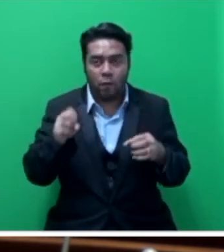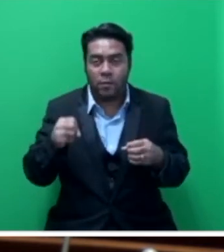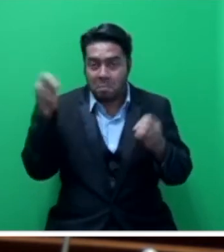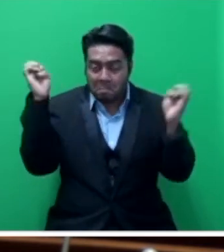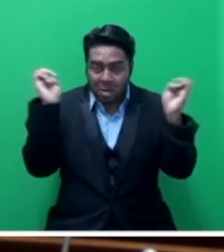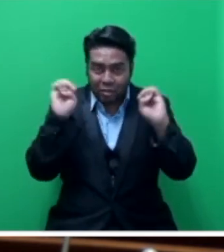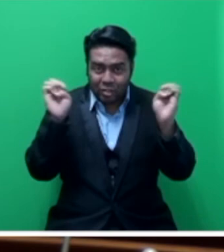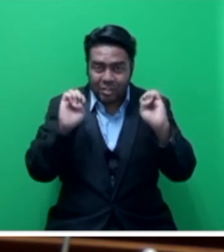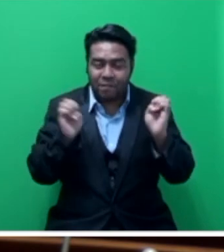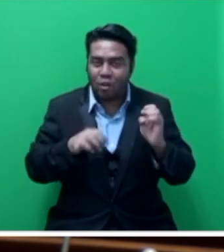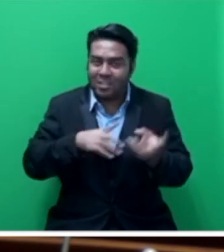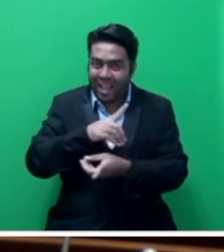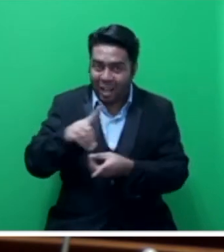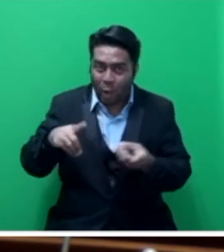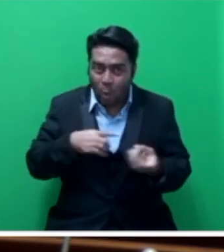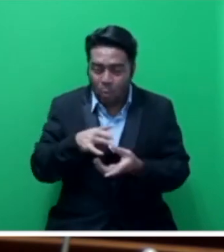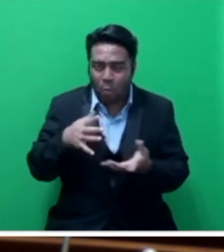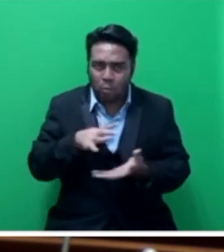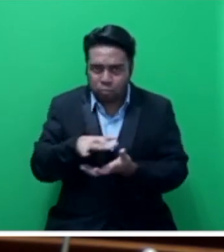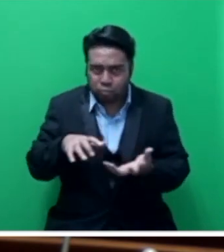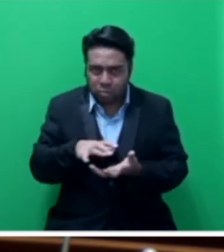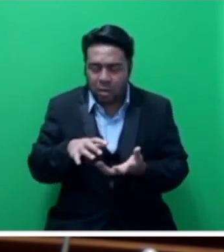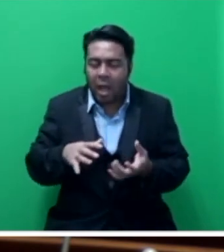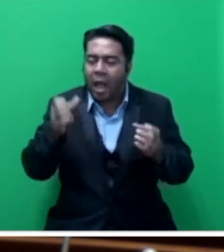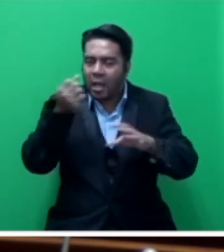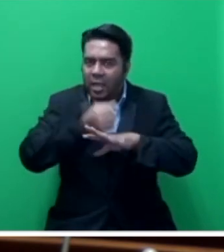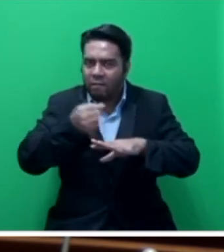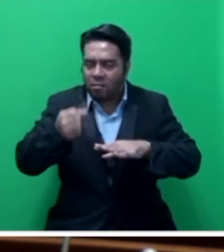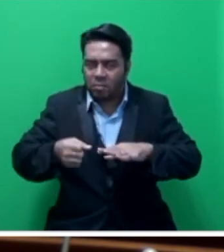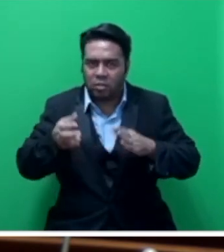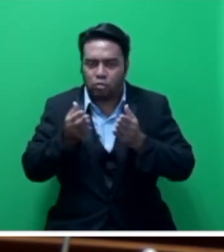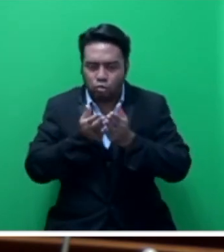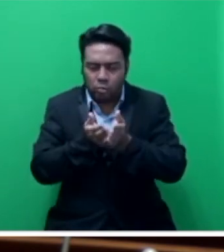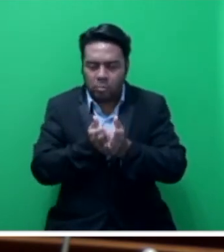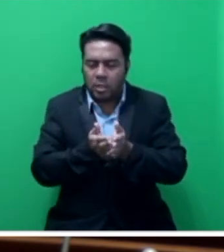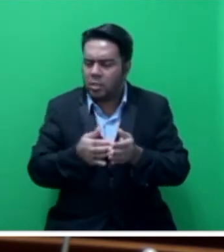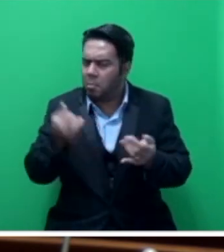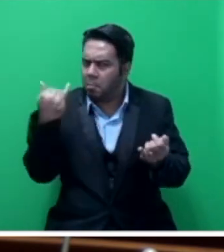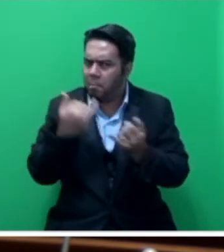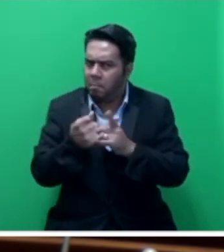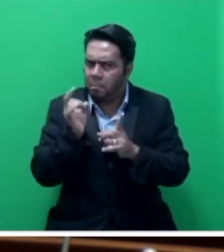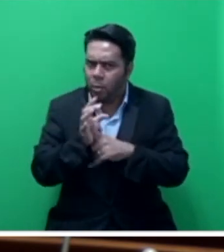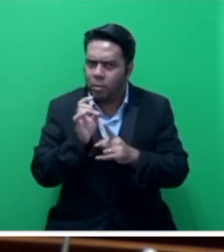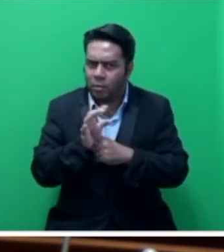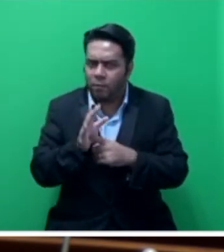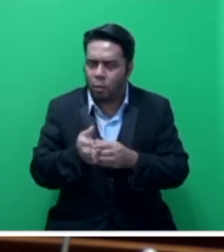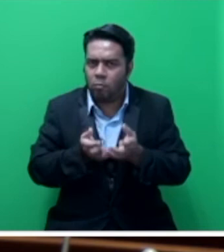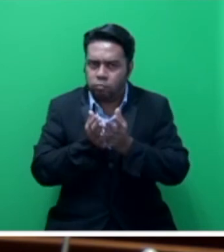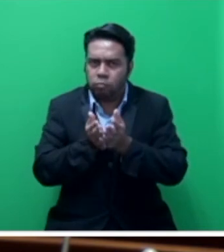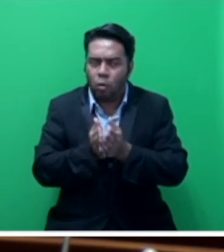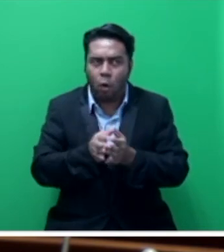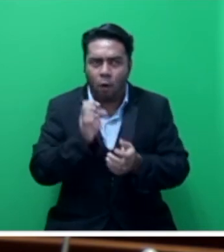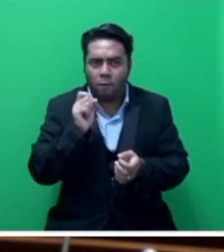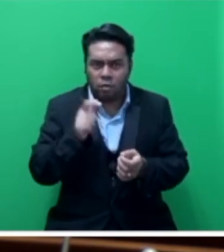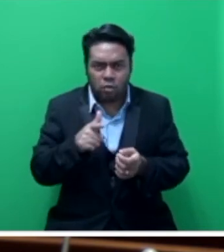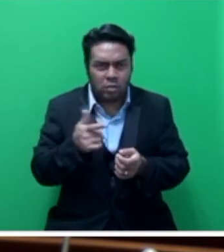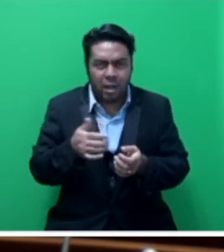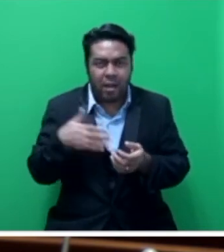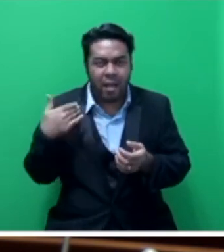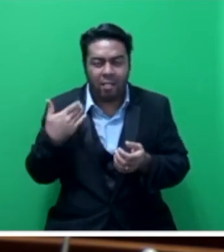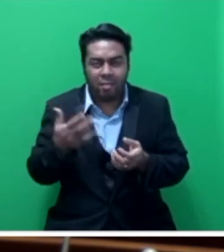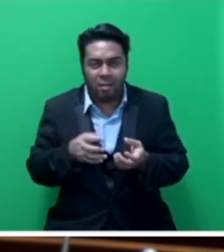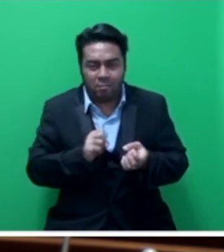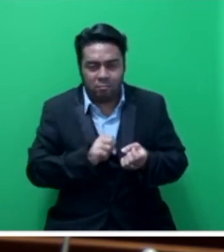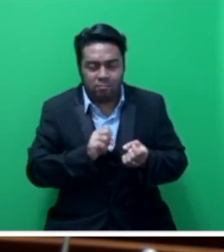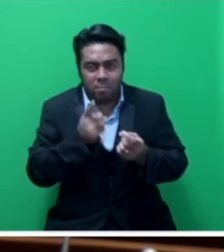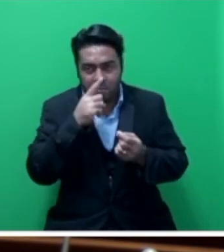for cyclone, government shipping services plays a vital role in transportation of officials in business sectors and health experts, utility